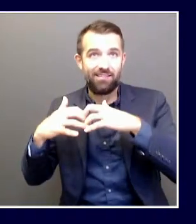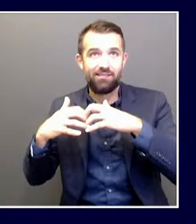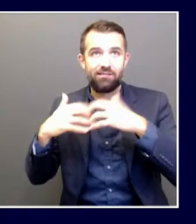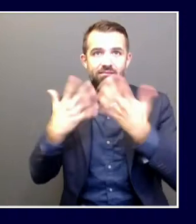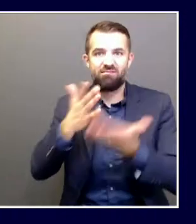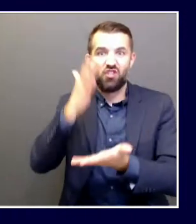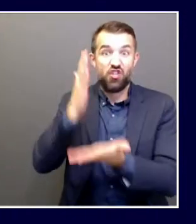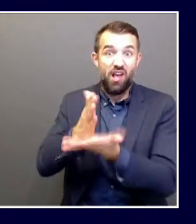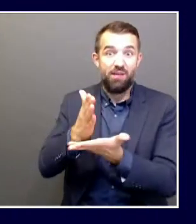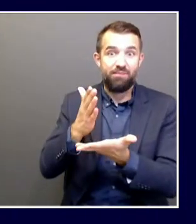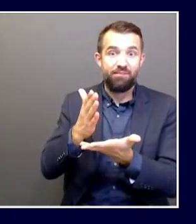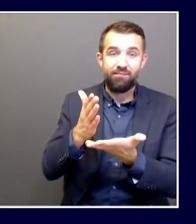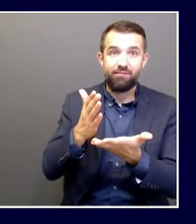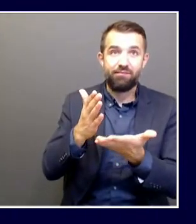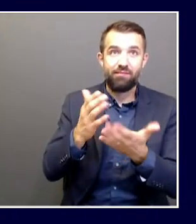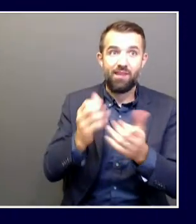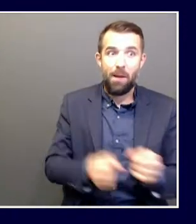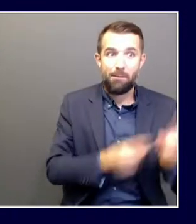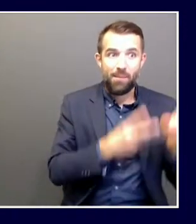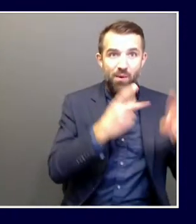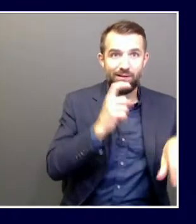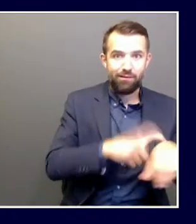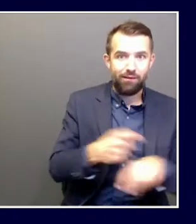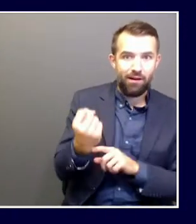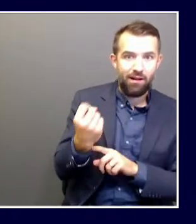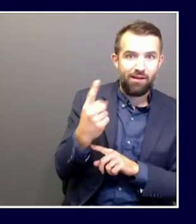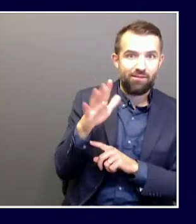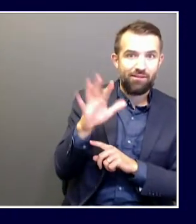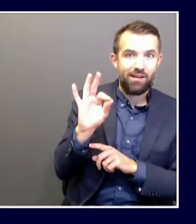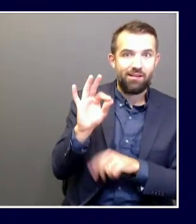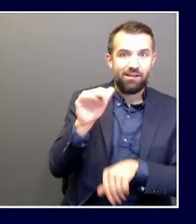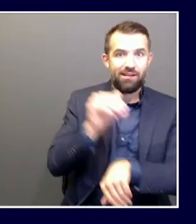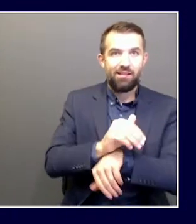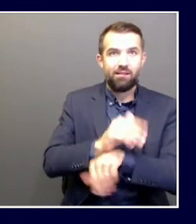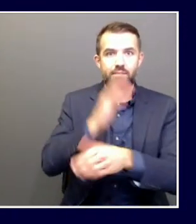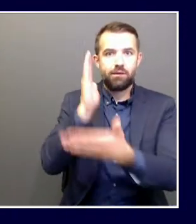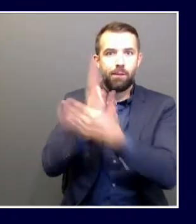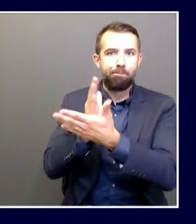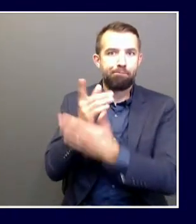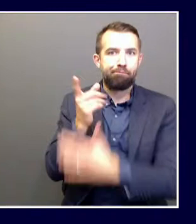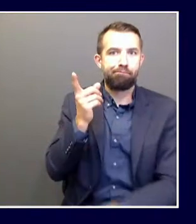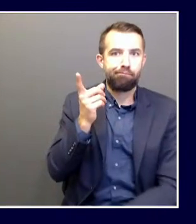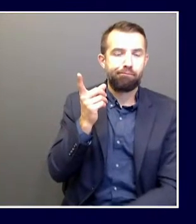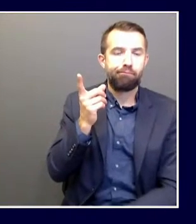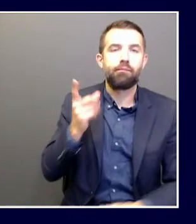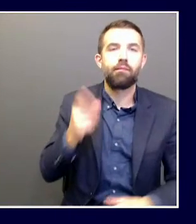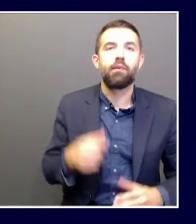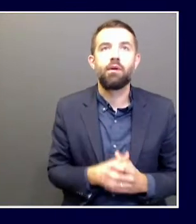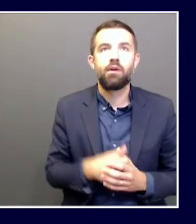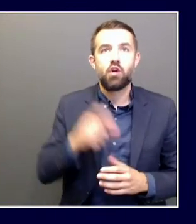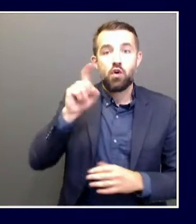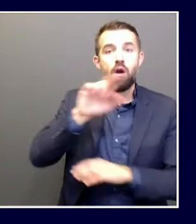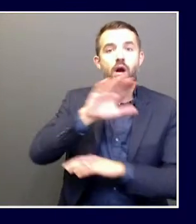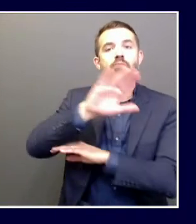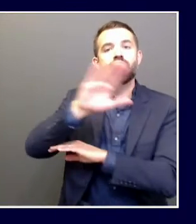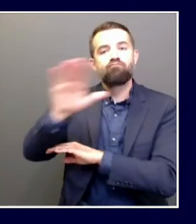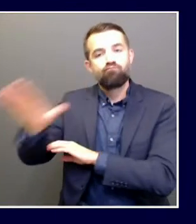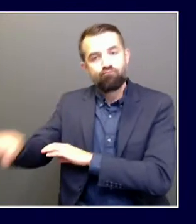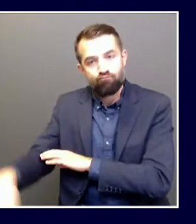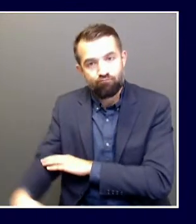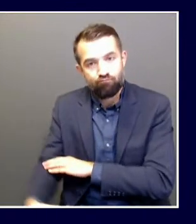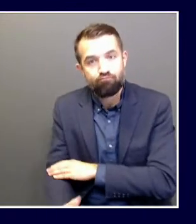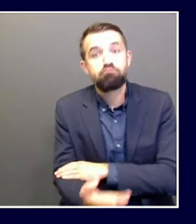of 11:59 p.m. of last night, rather than reflecting the new cases that came in and were cleared and